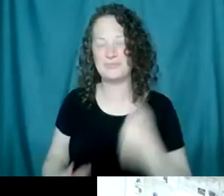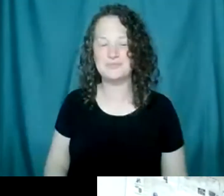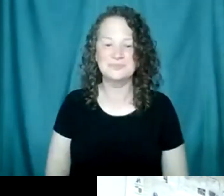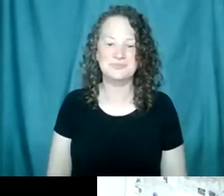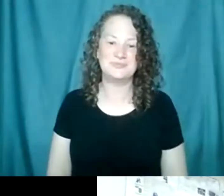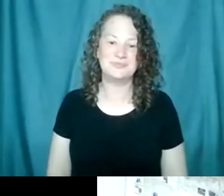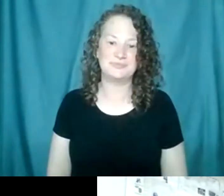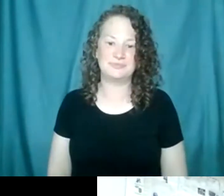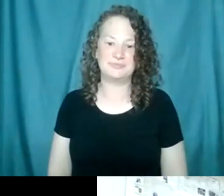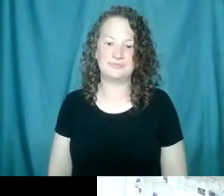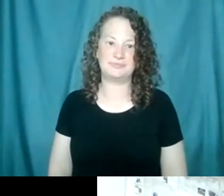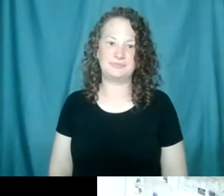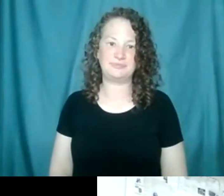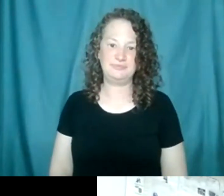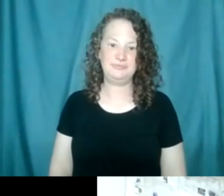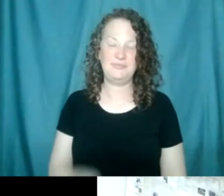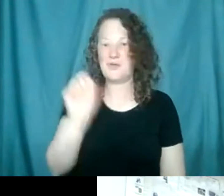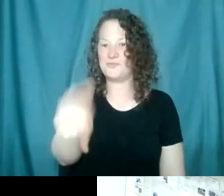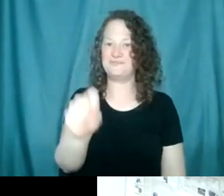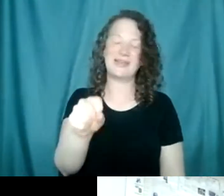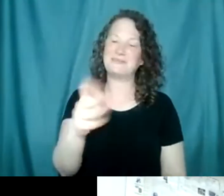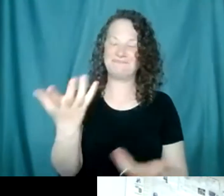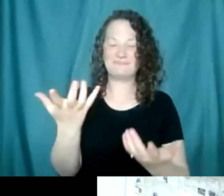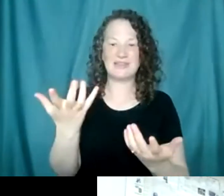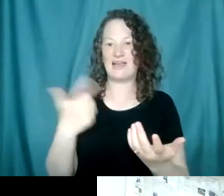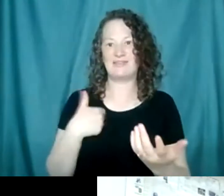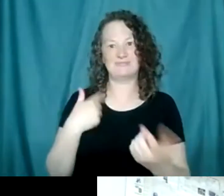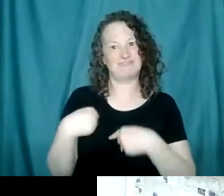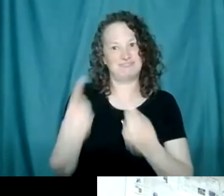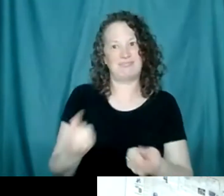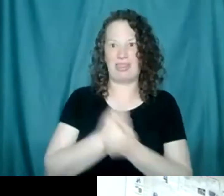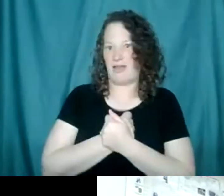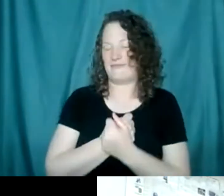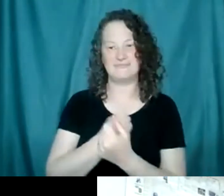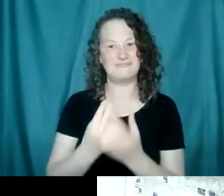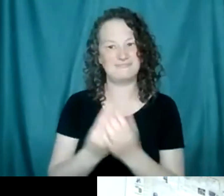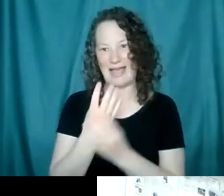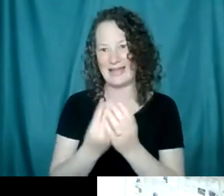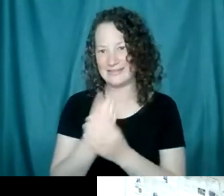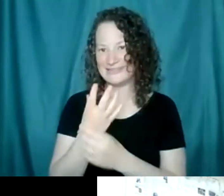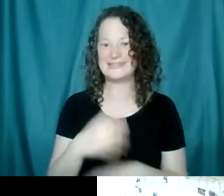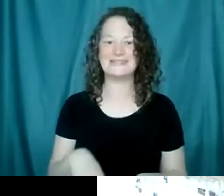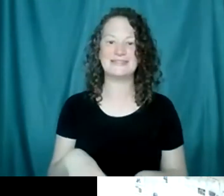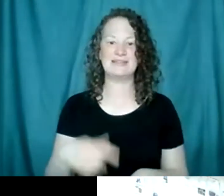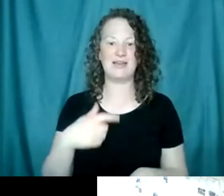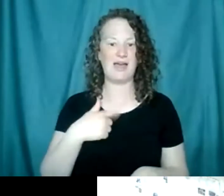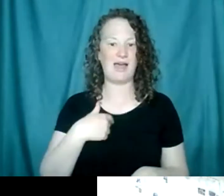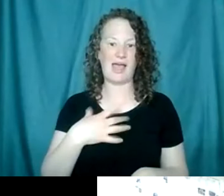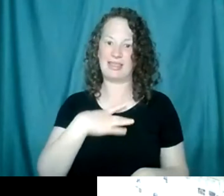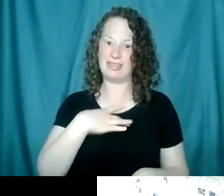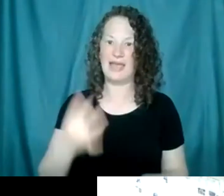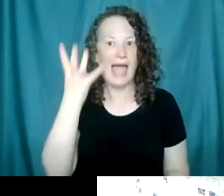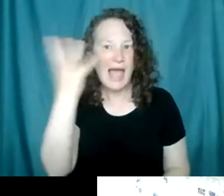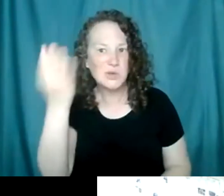So yes, I've always loved plants. I've always been a very outdoorsy person.